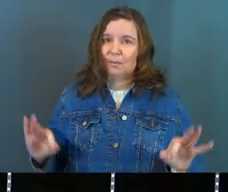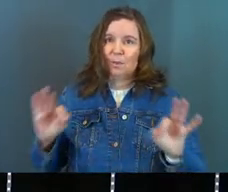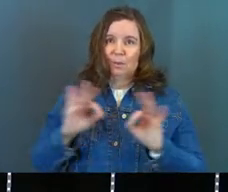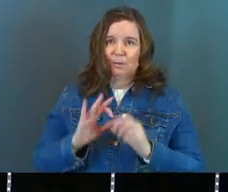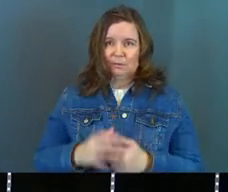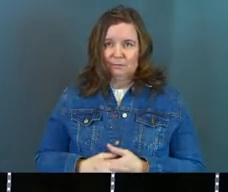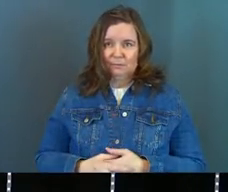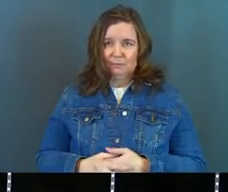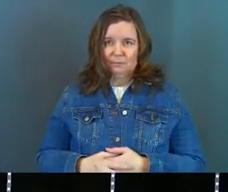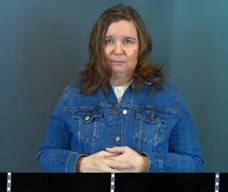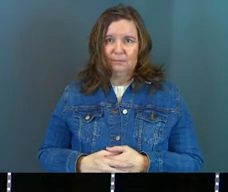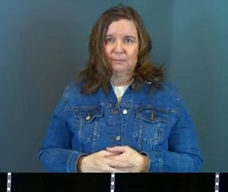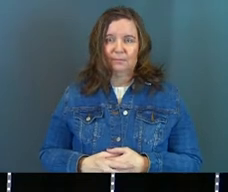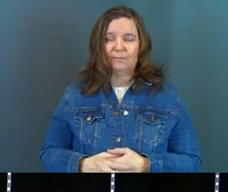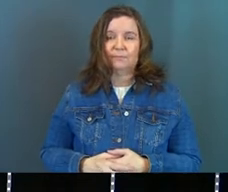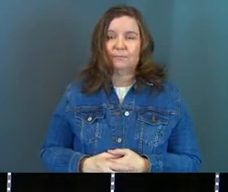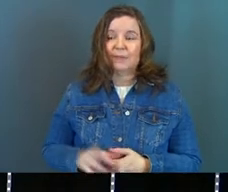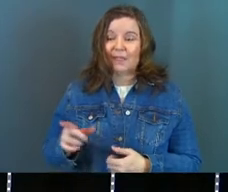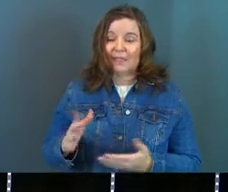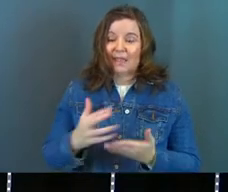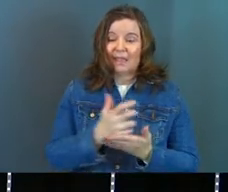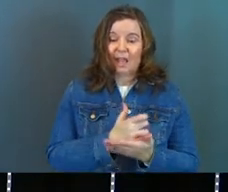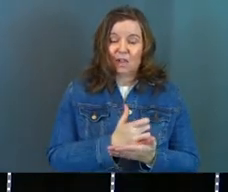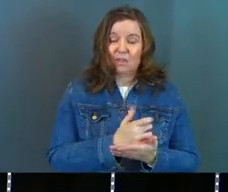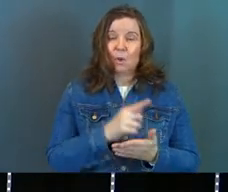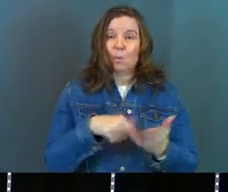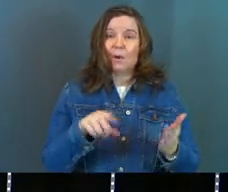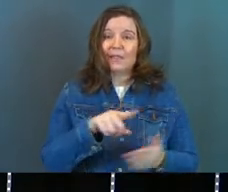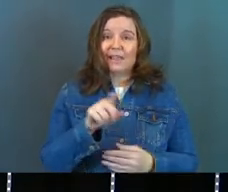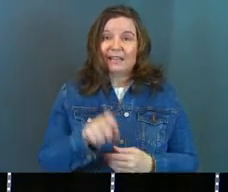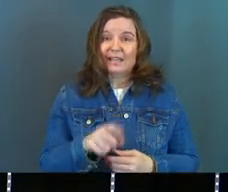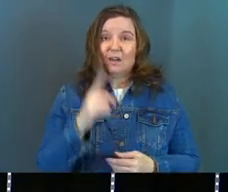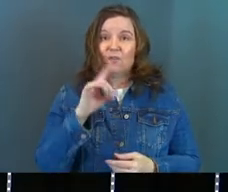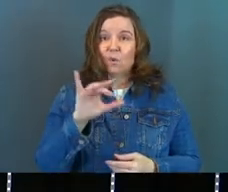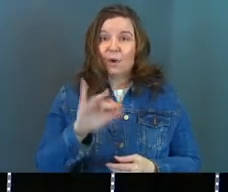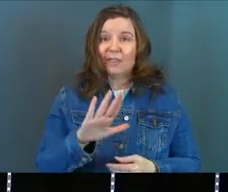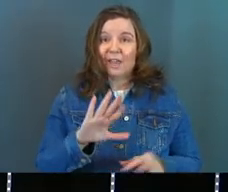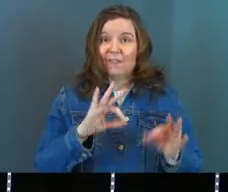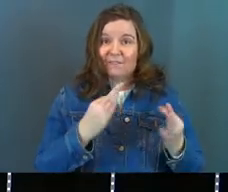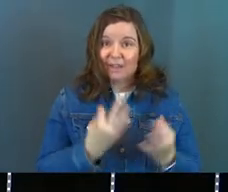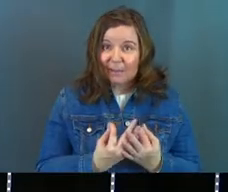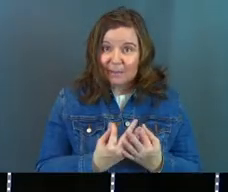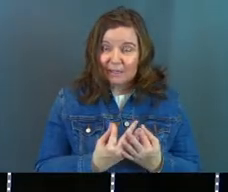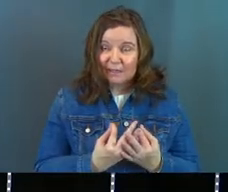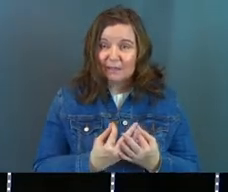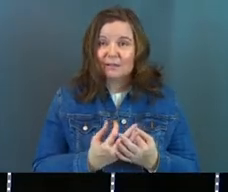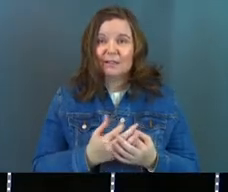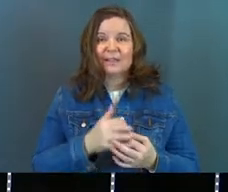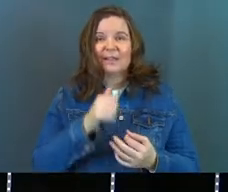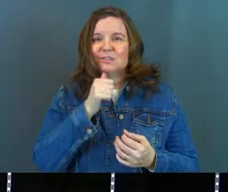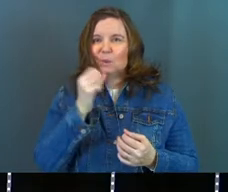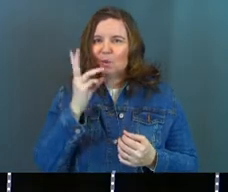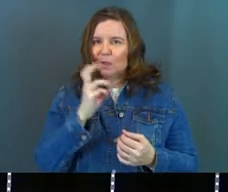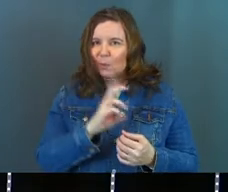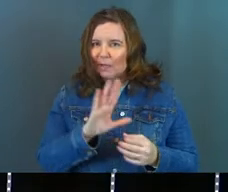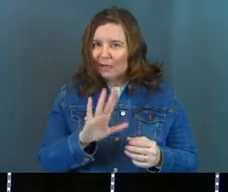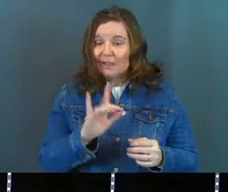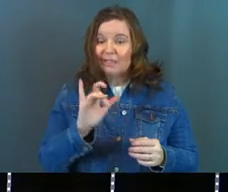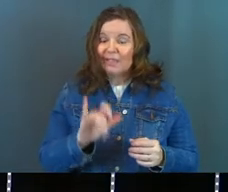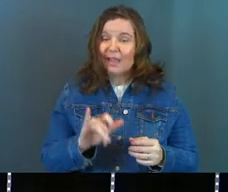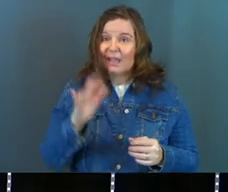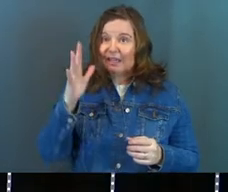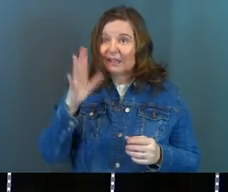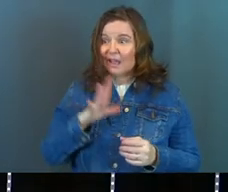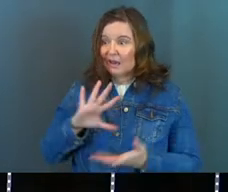important. They just gathered what they needed for their family, and don't get weirded out that